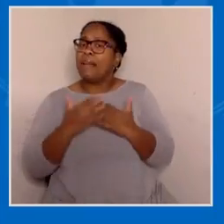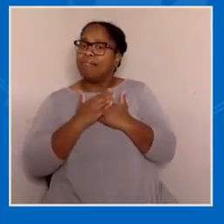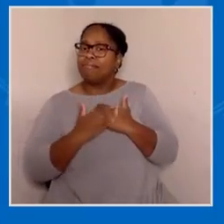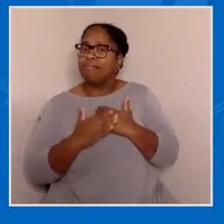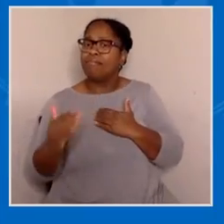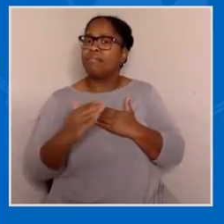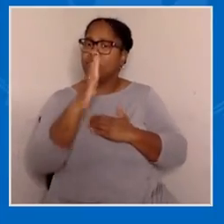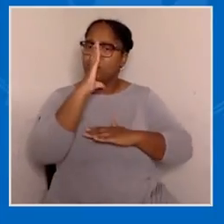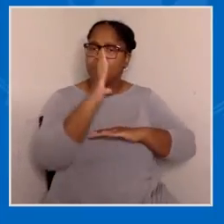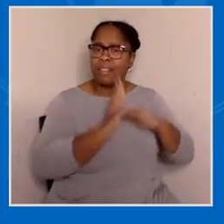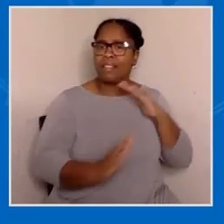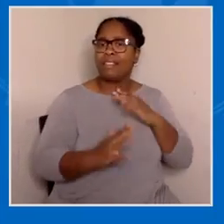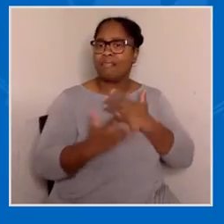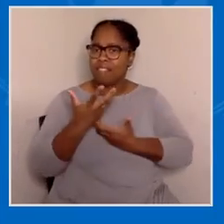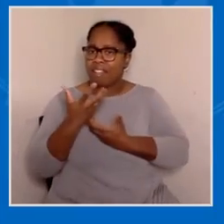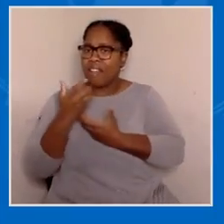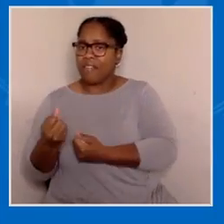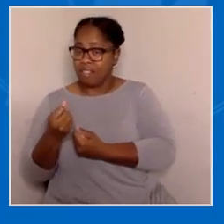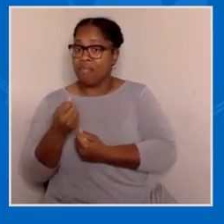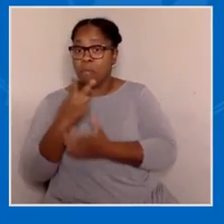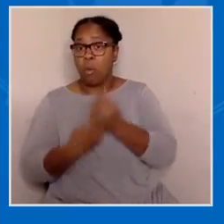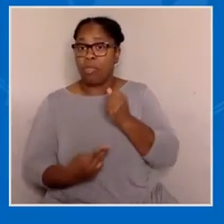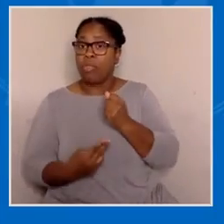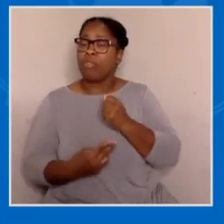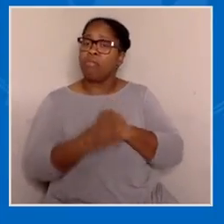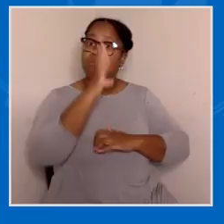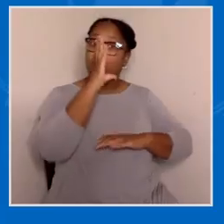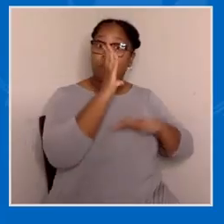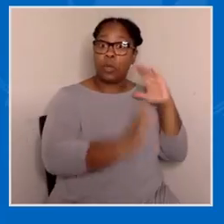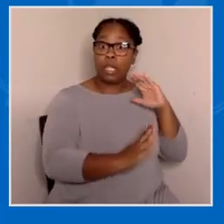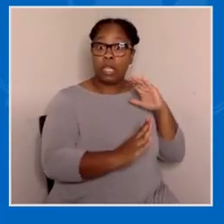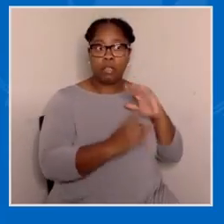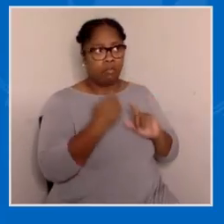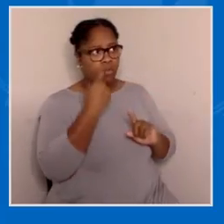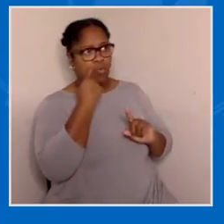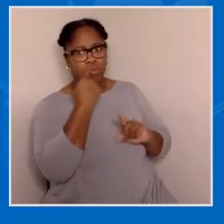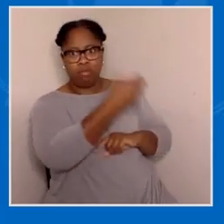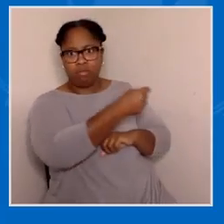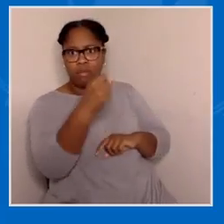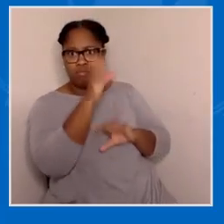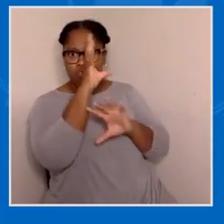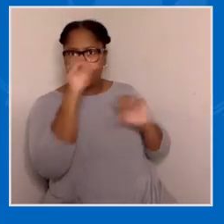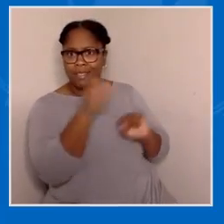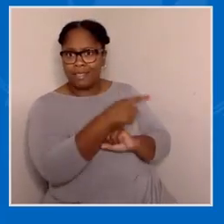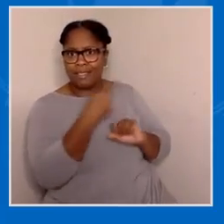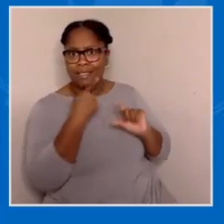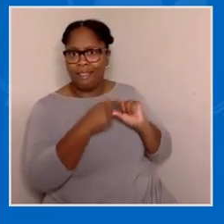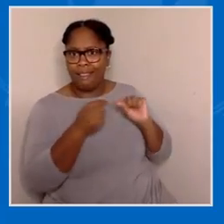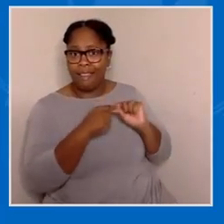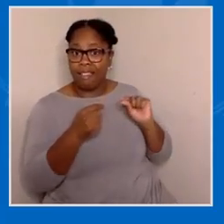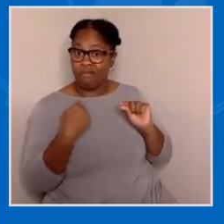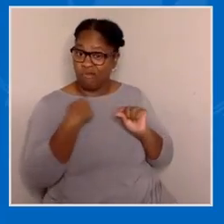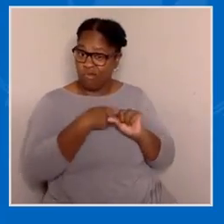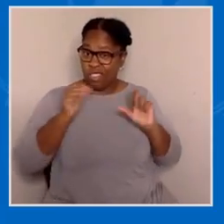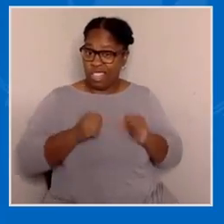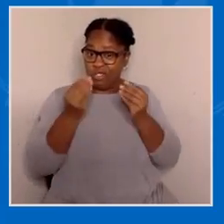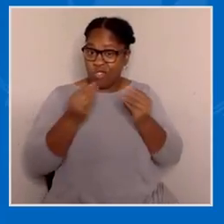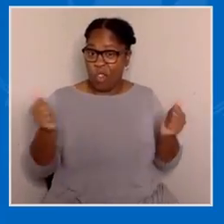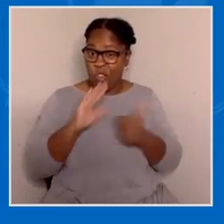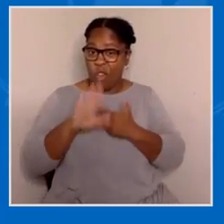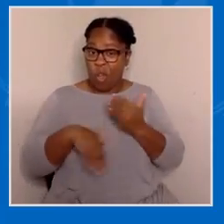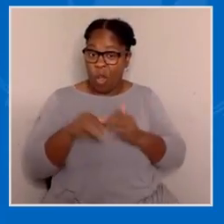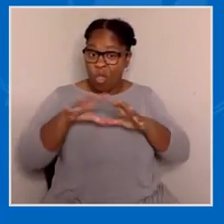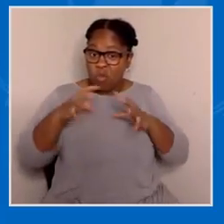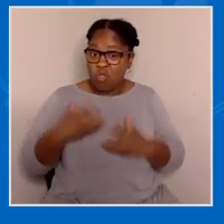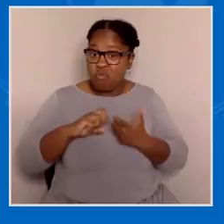confidence. Humility because, as the President-elect said, we can't solve all of the world's problems alone. We need